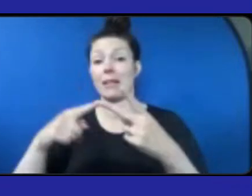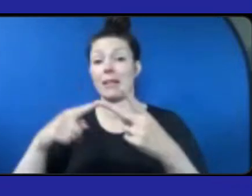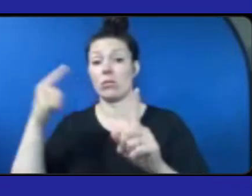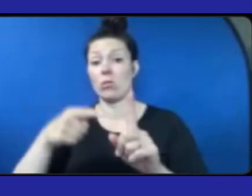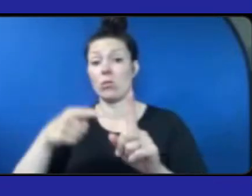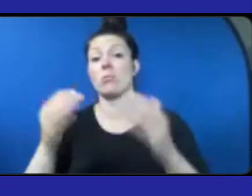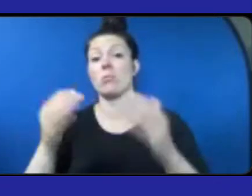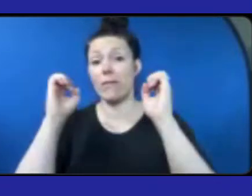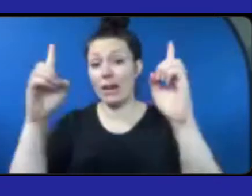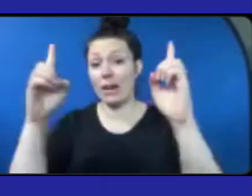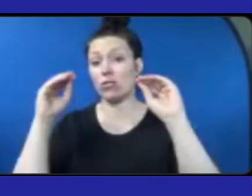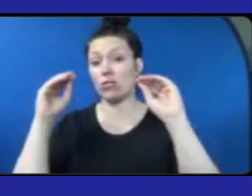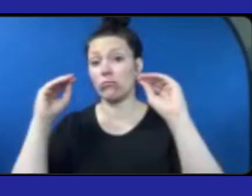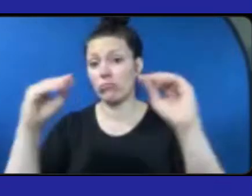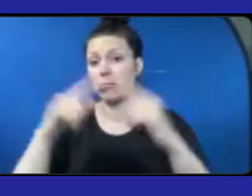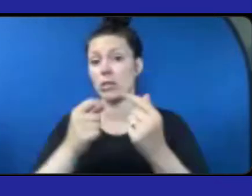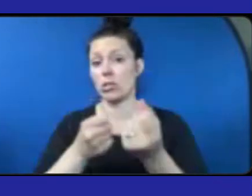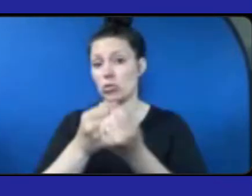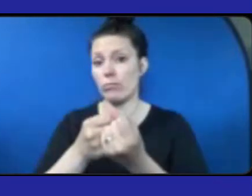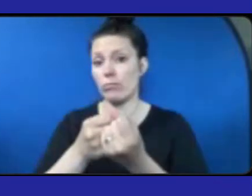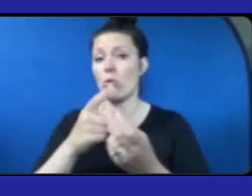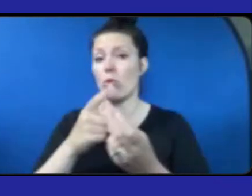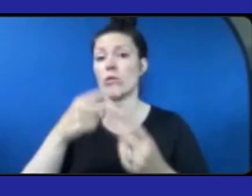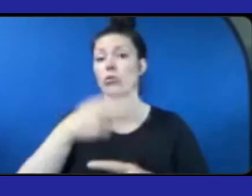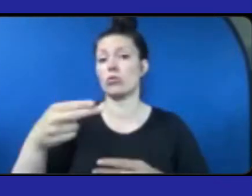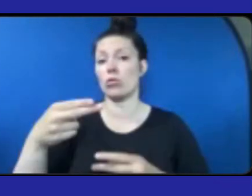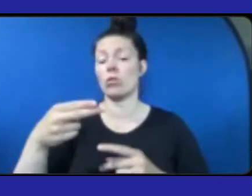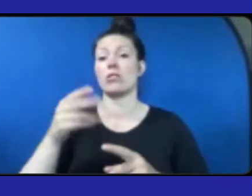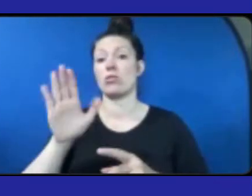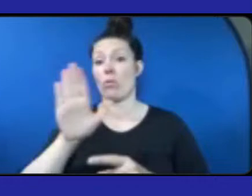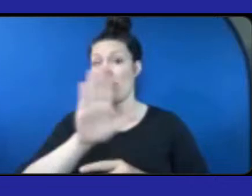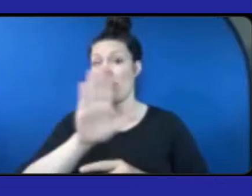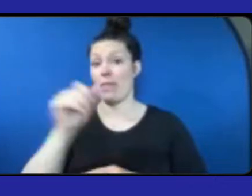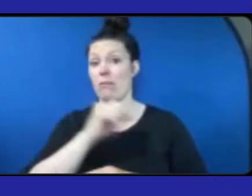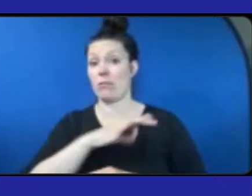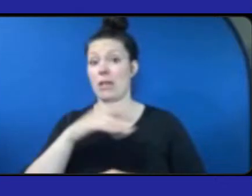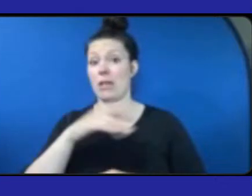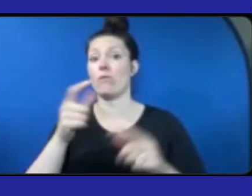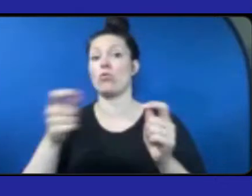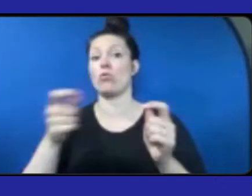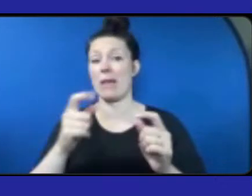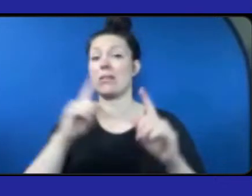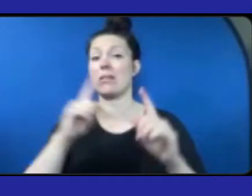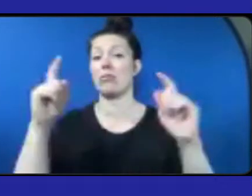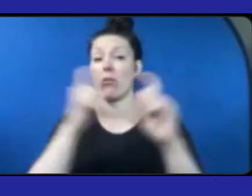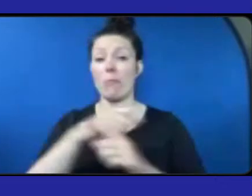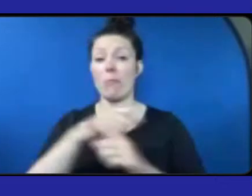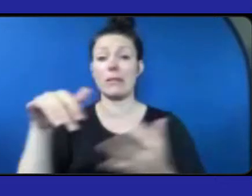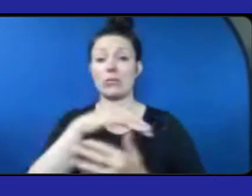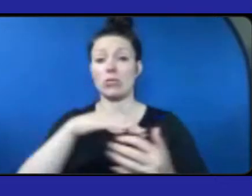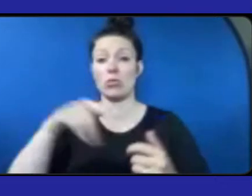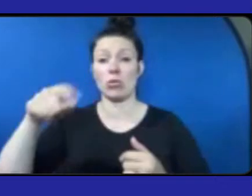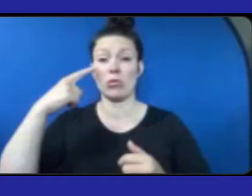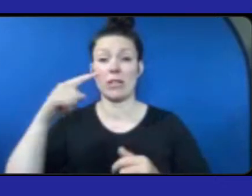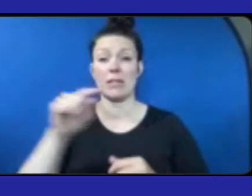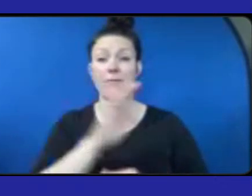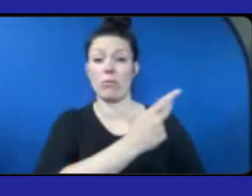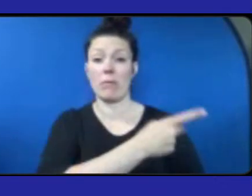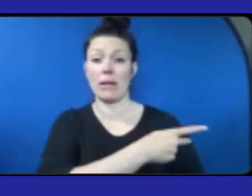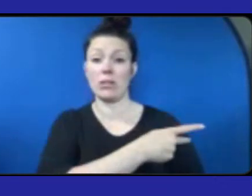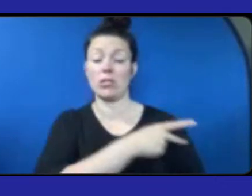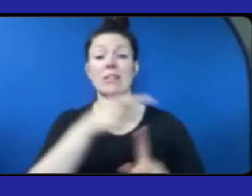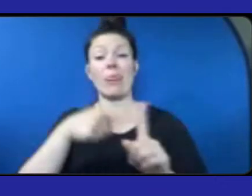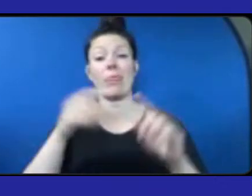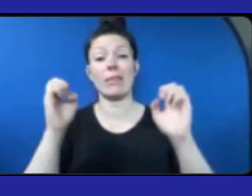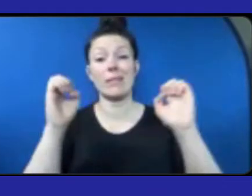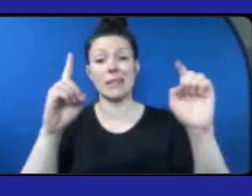and support to Health and Hospitals frontline staff who are managing complex social needs for patients. This education, as